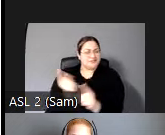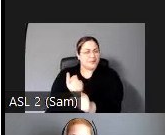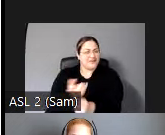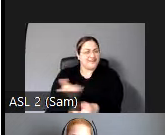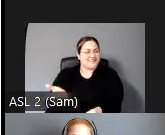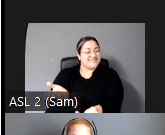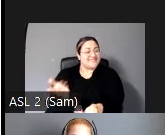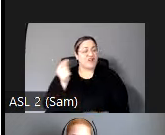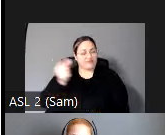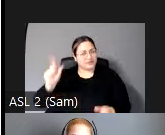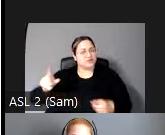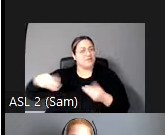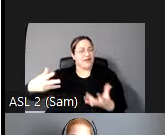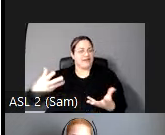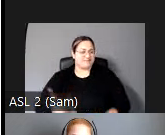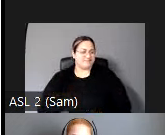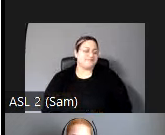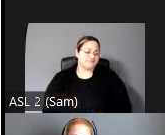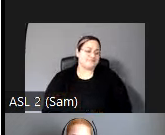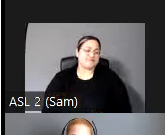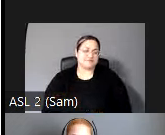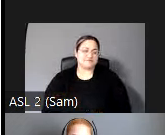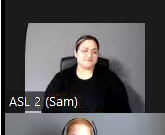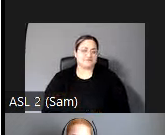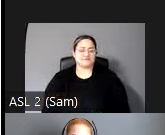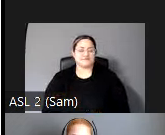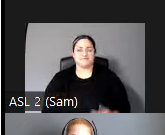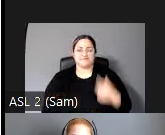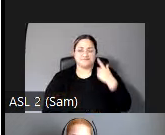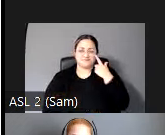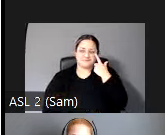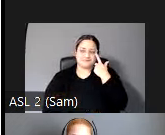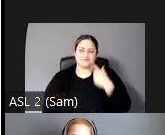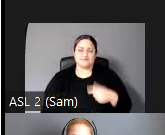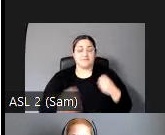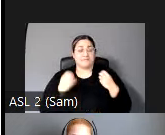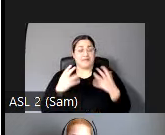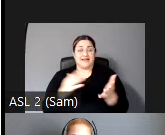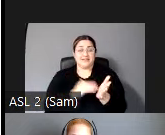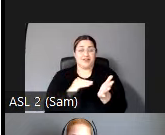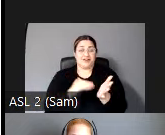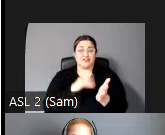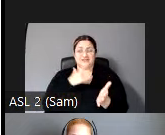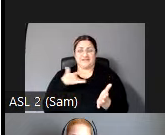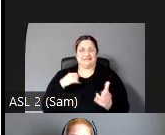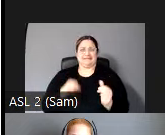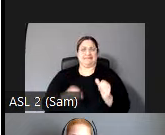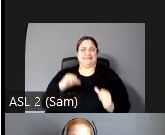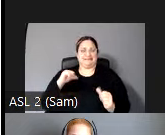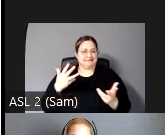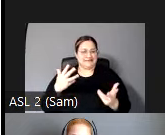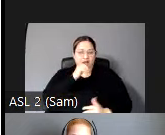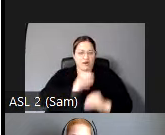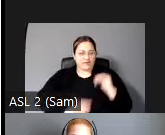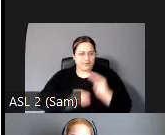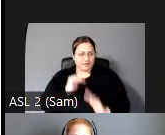physician level, and there aren't really specific individual experts that you can easily call upon,